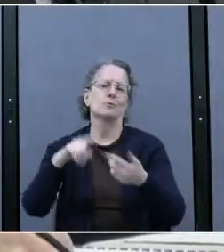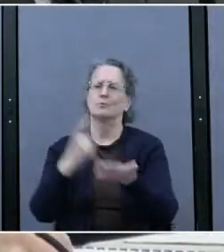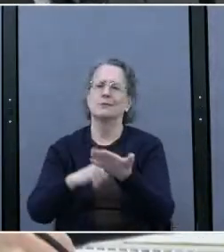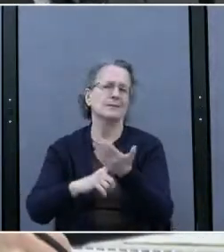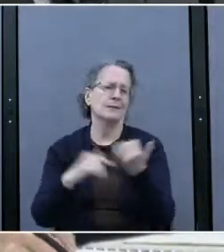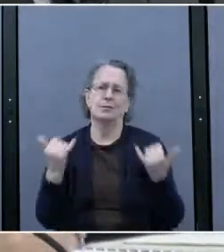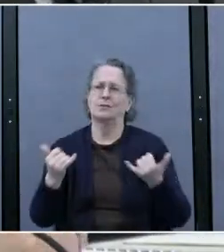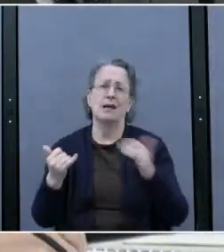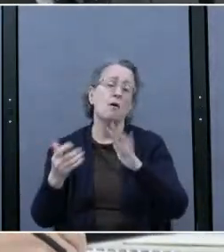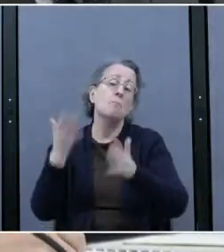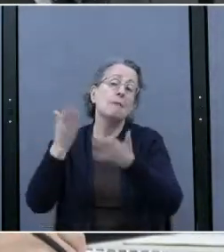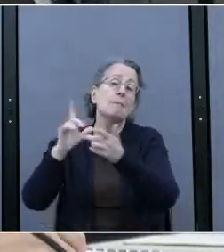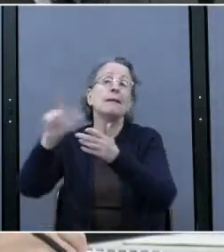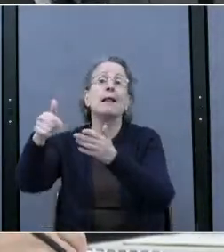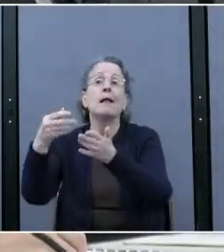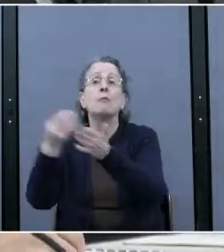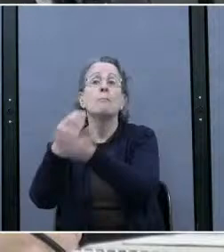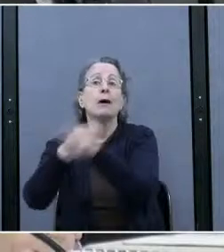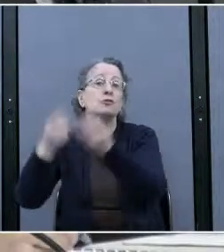about that.